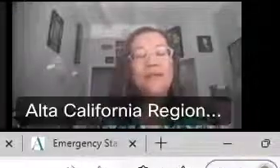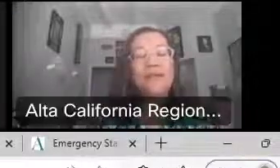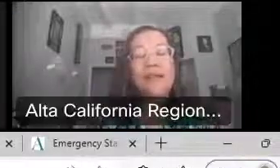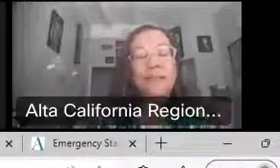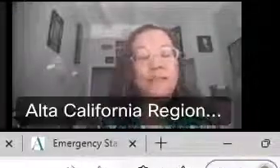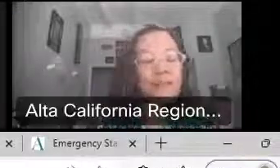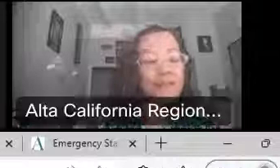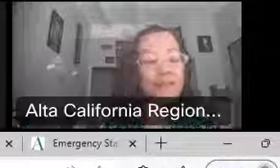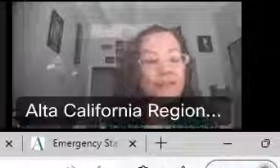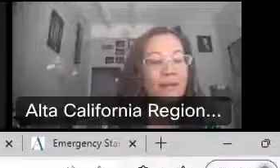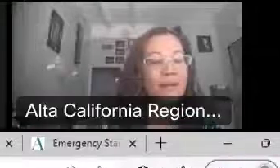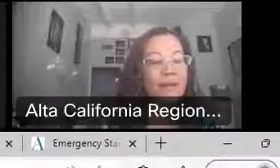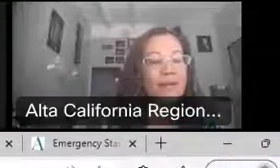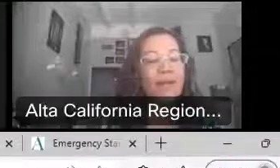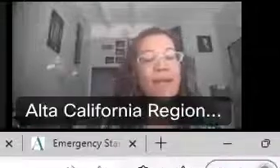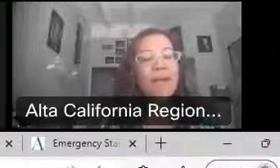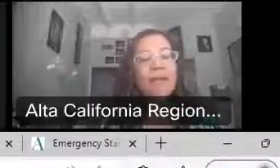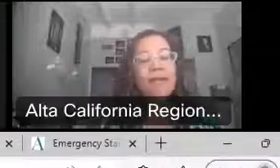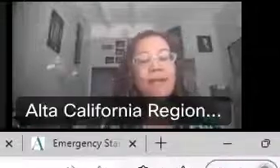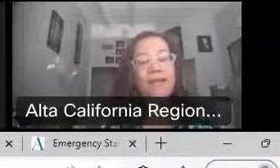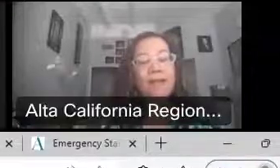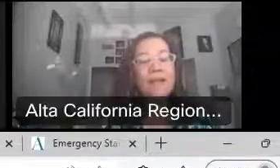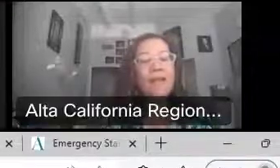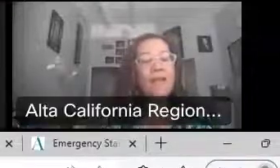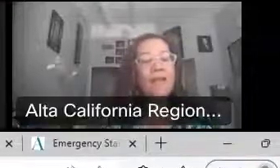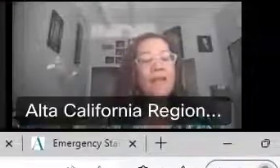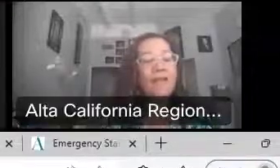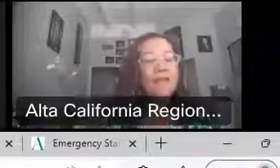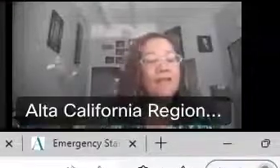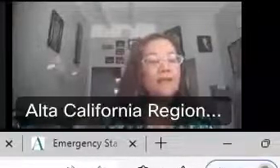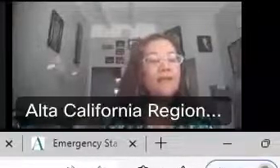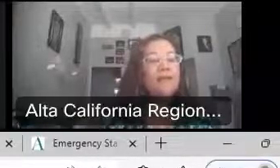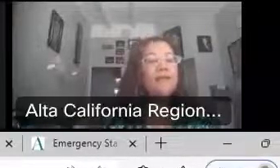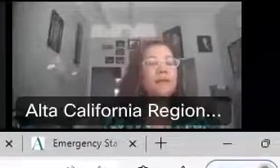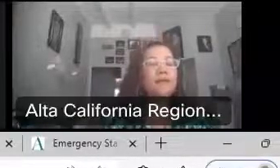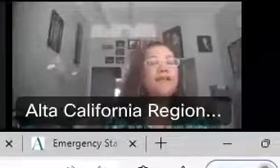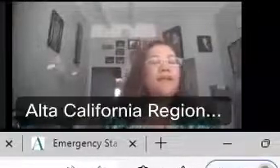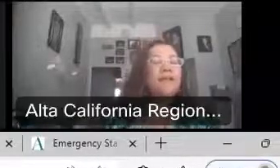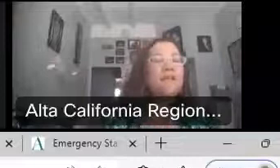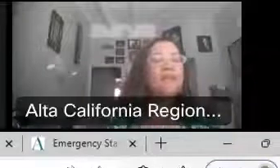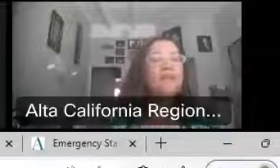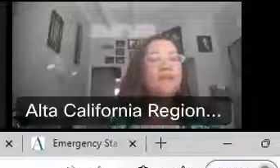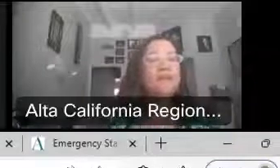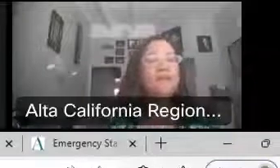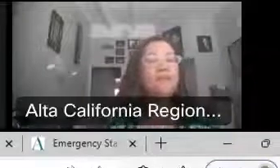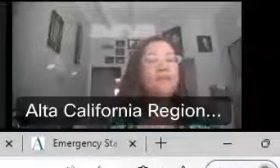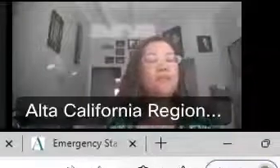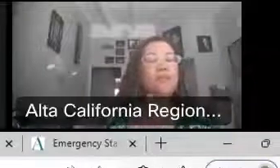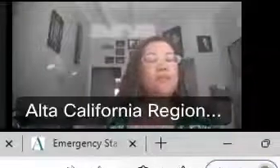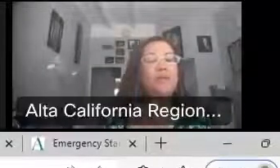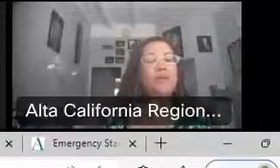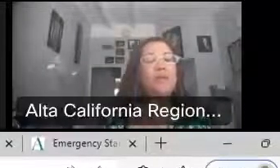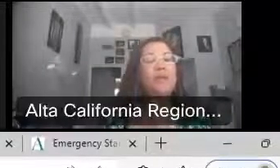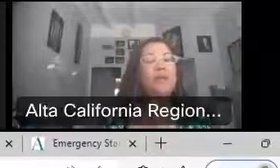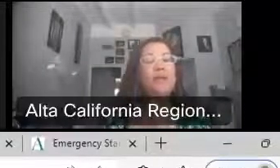the application guidelines, and then it also tells you attachment, the different attachment where